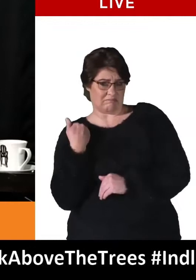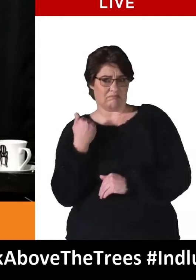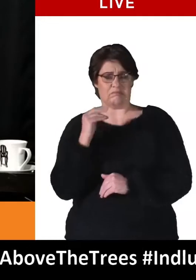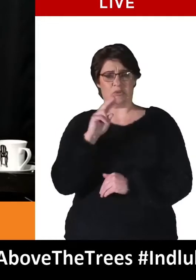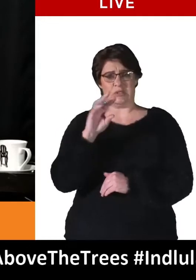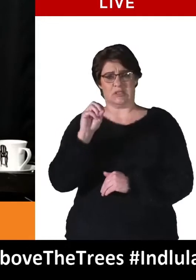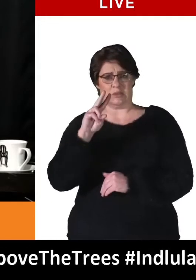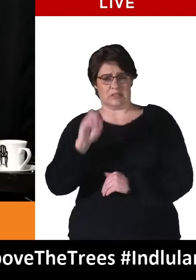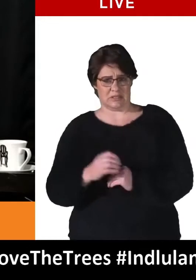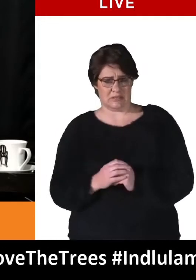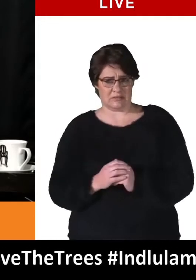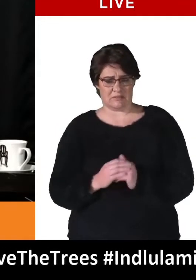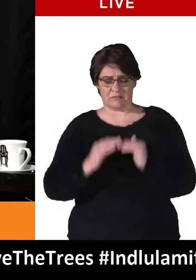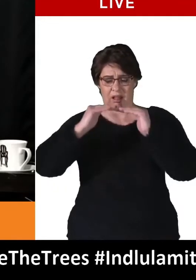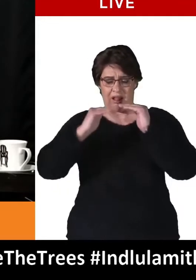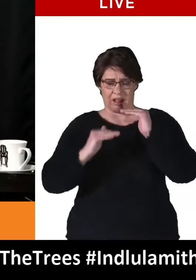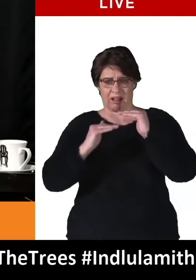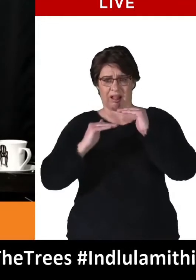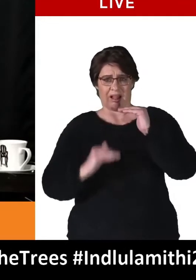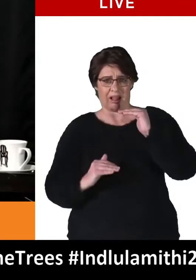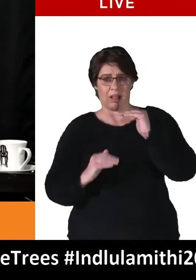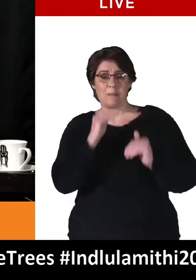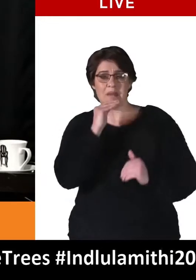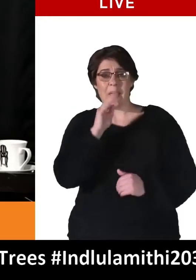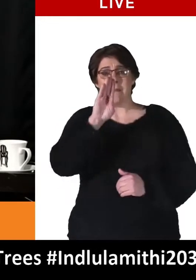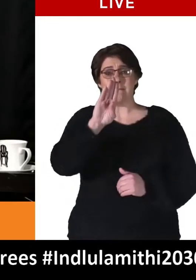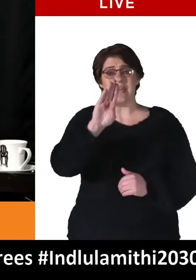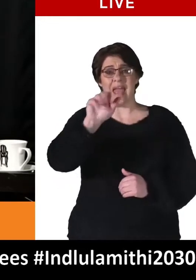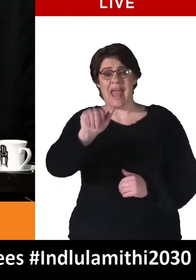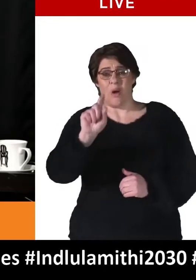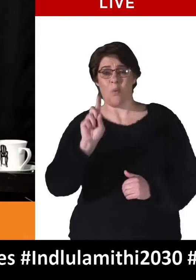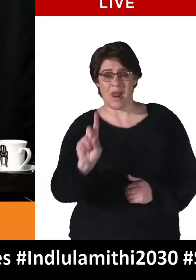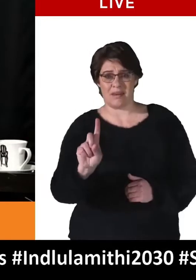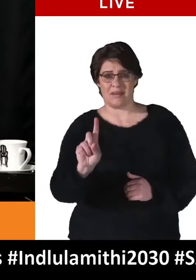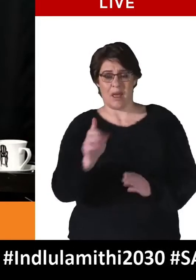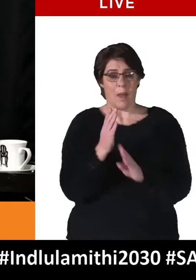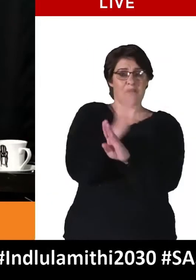the ratings down to BA1